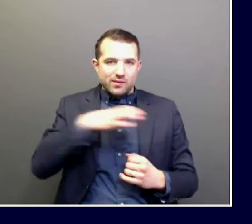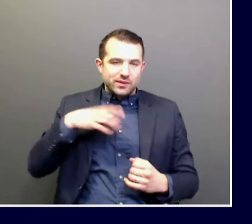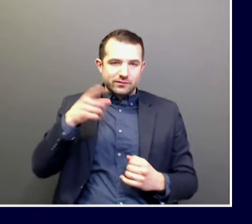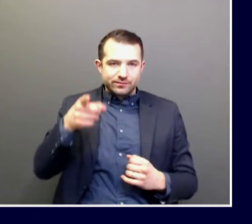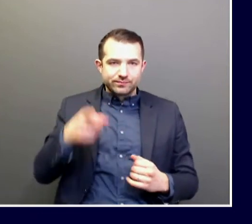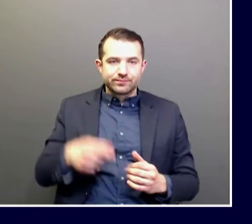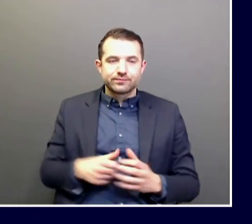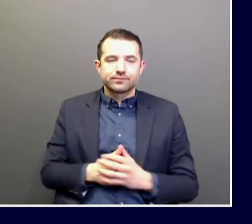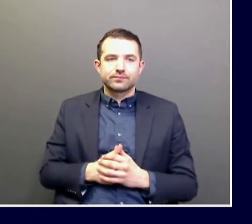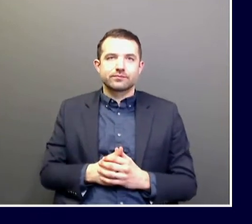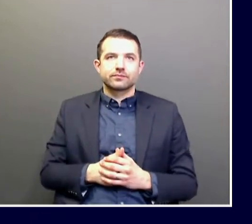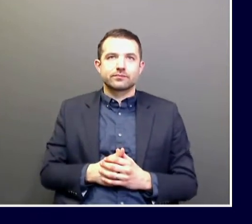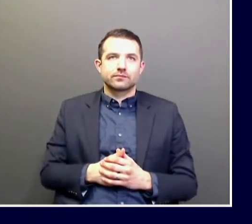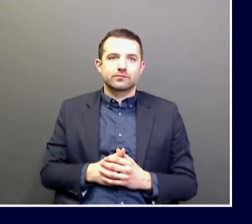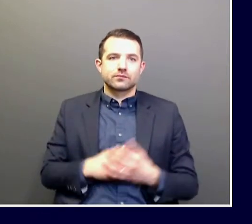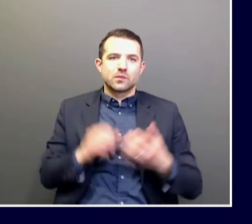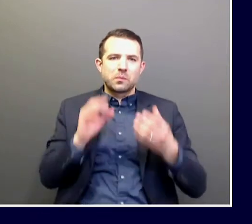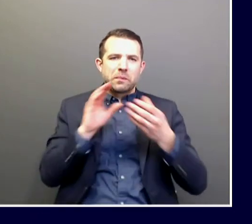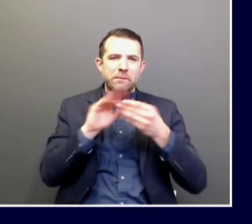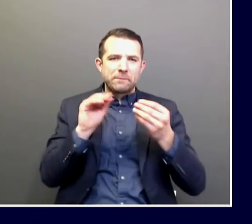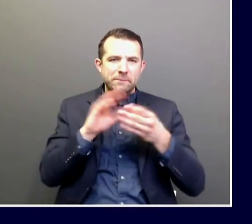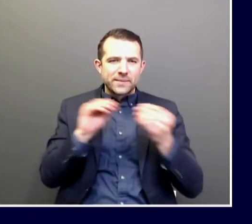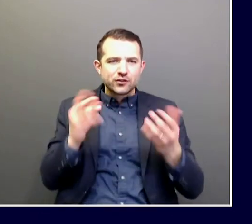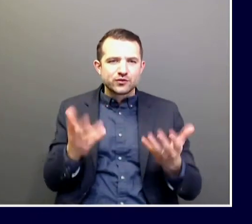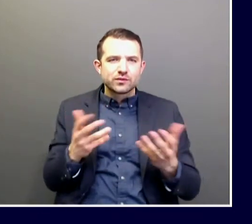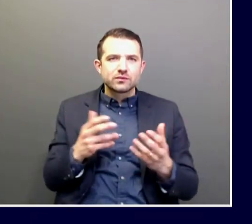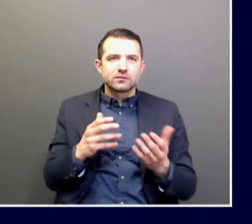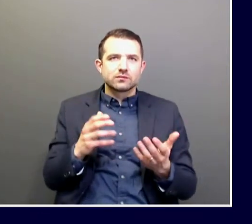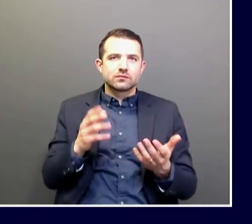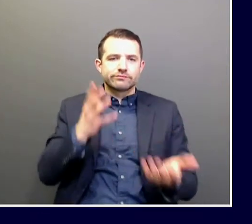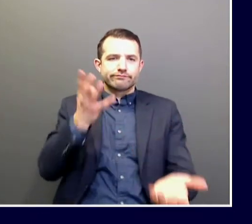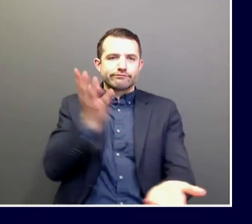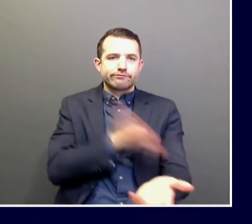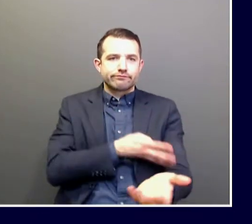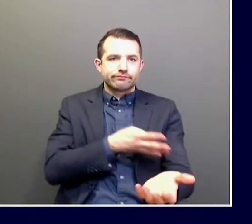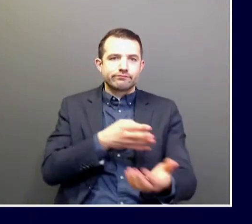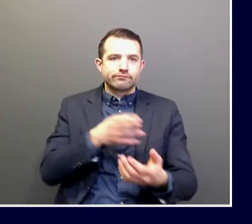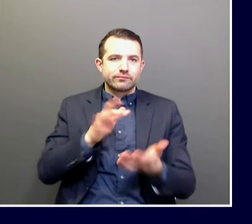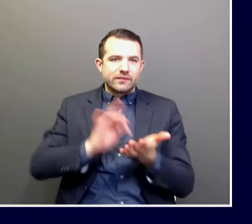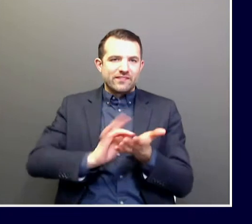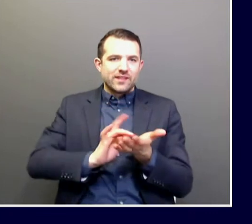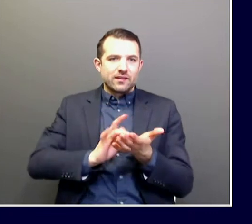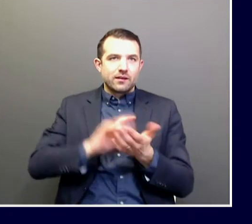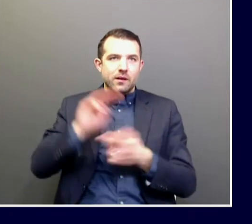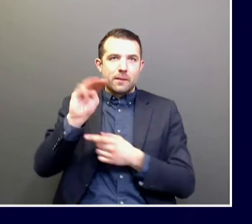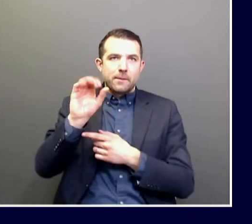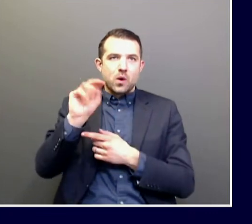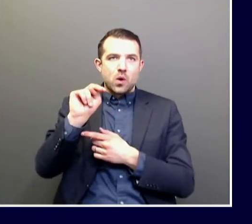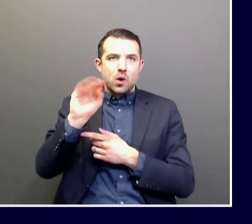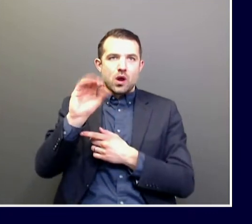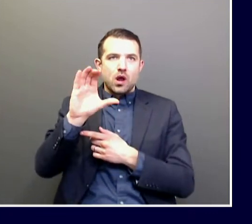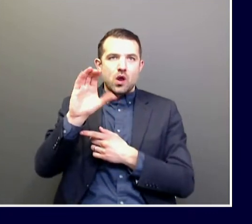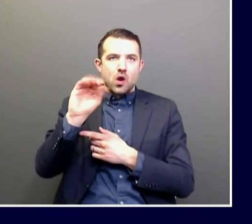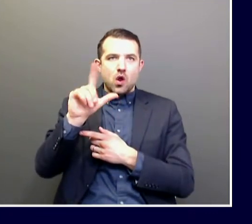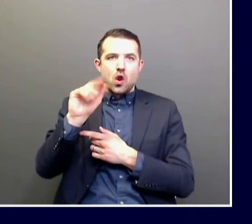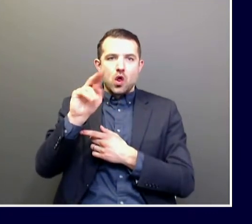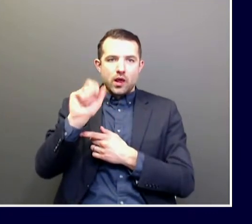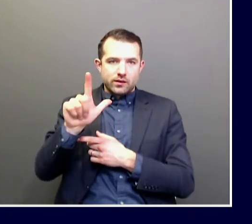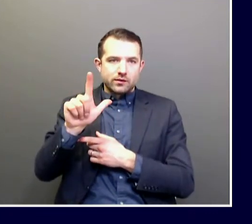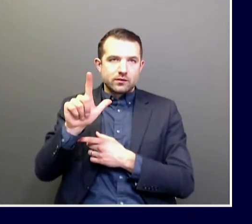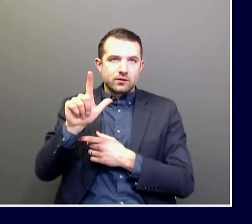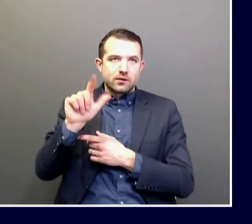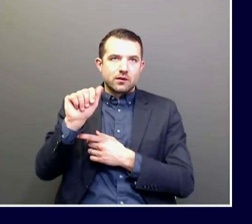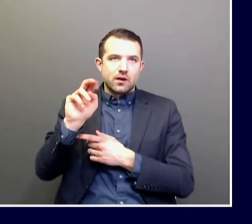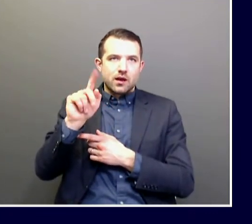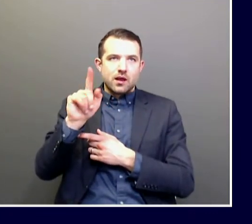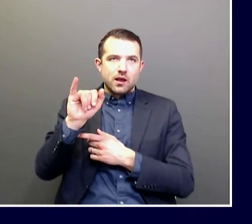you referenced for monoclonal antibodies, and considering that it's going to take a while before the